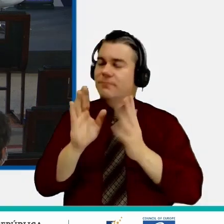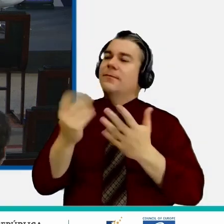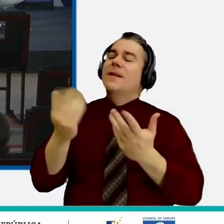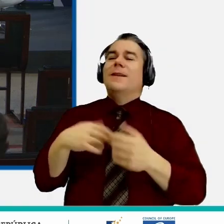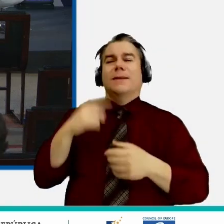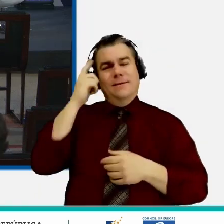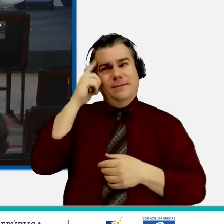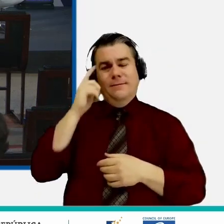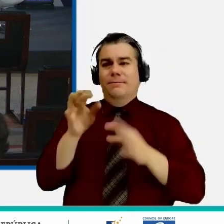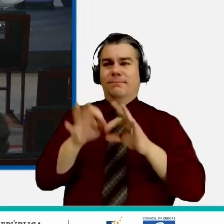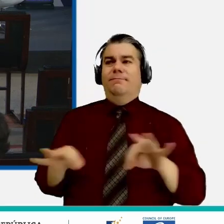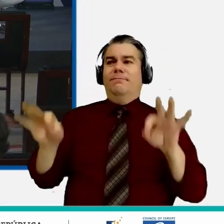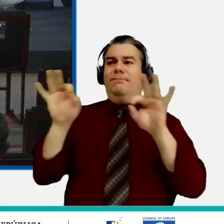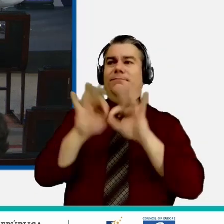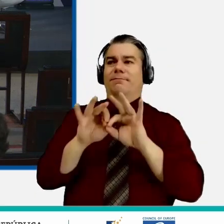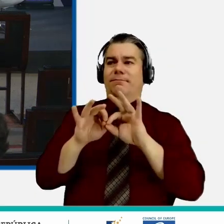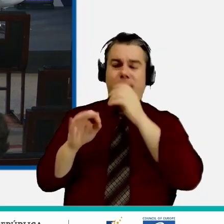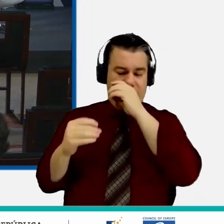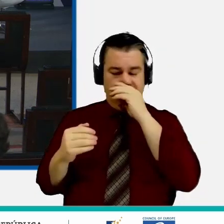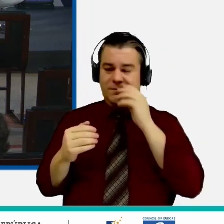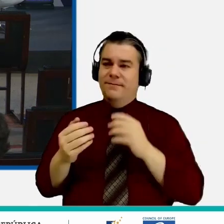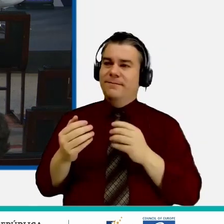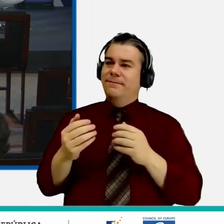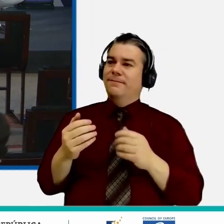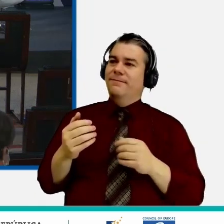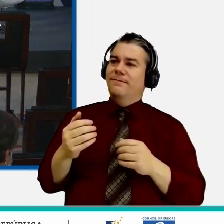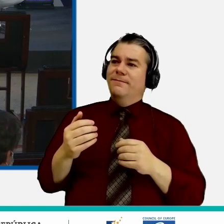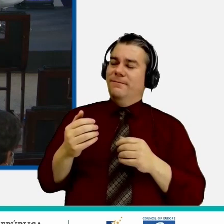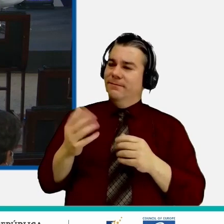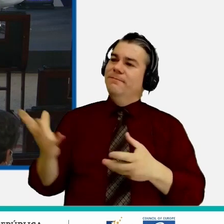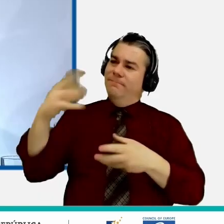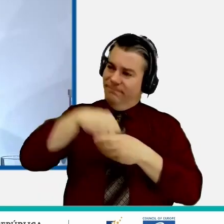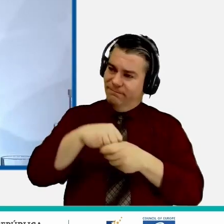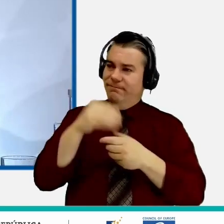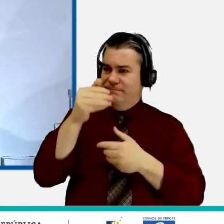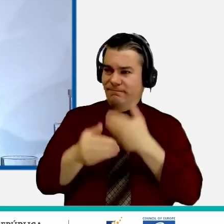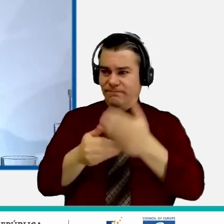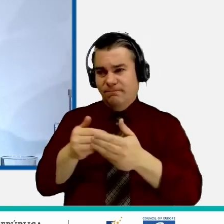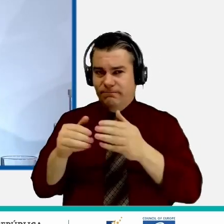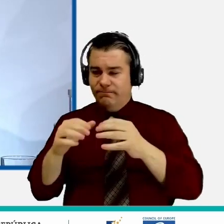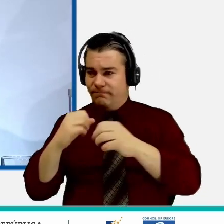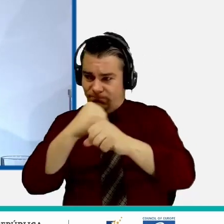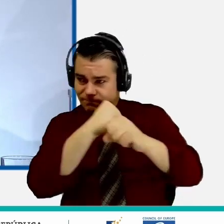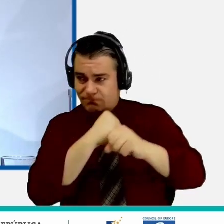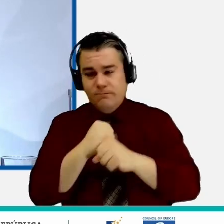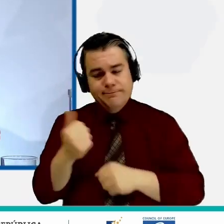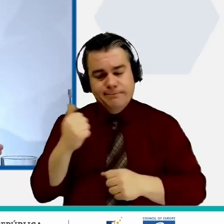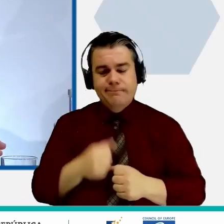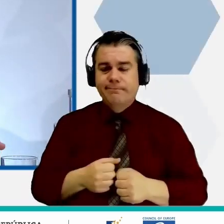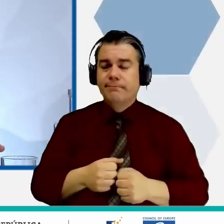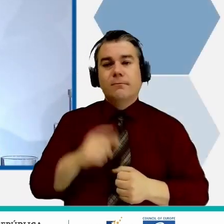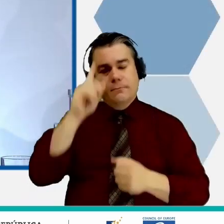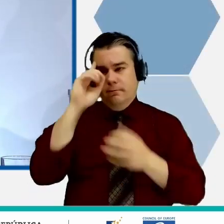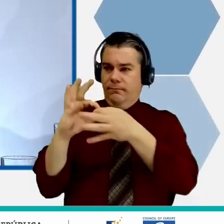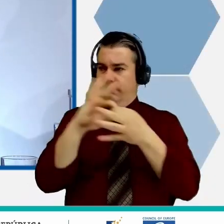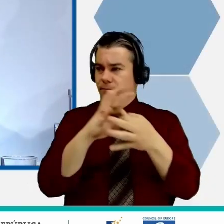important issue, and certainly it's we need to move more actively there. Now, in terms of linking what we